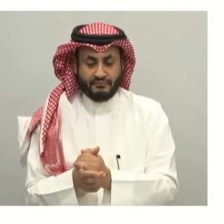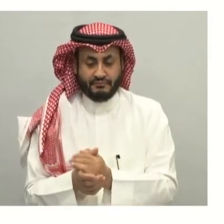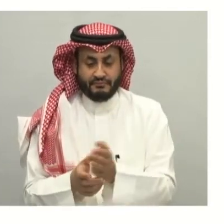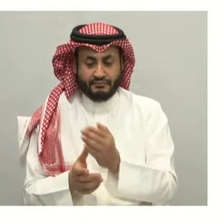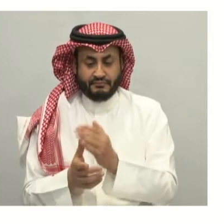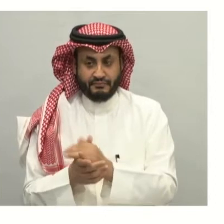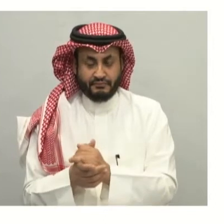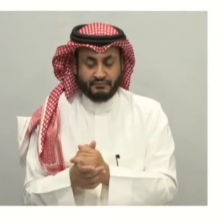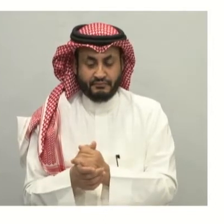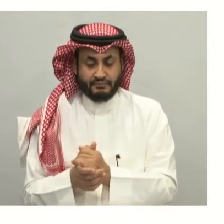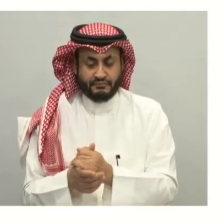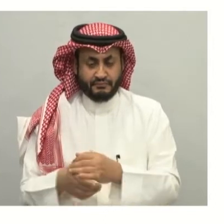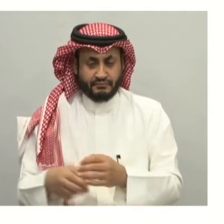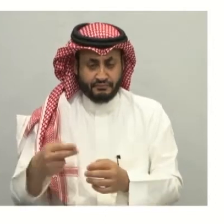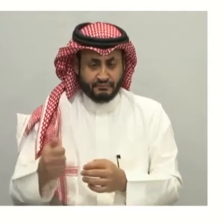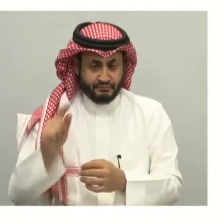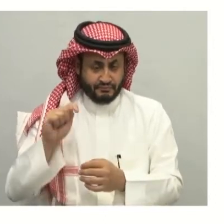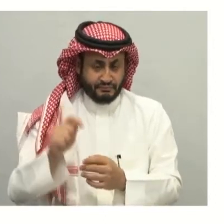Hat, hat.